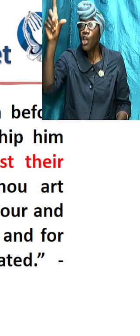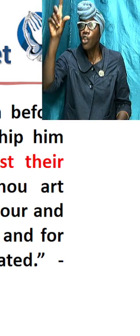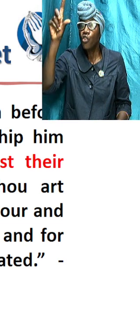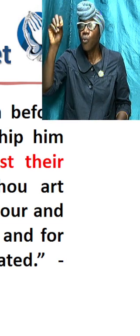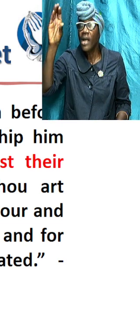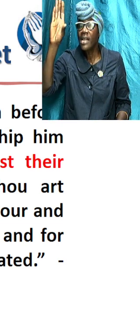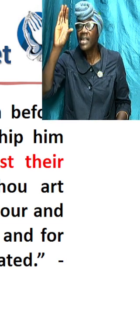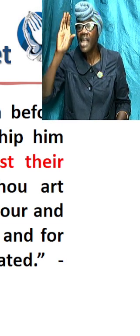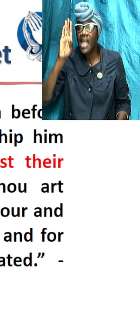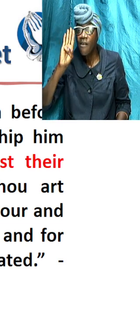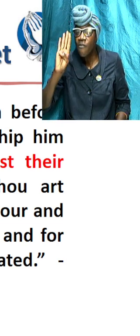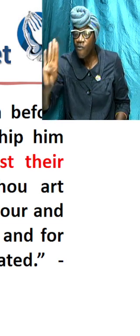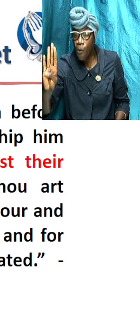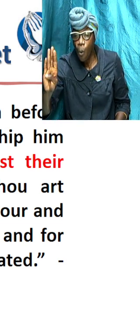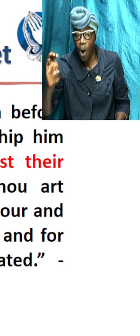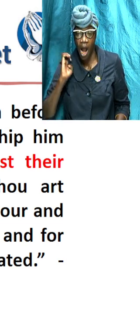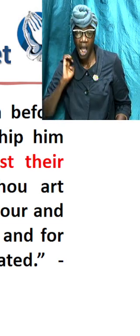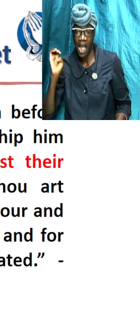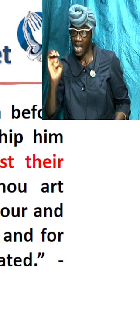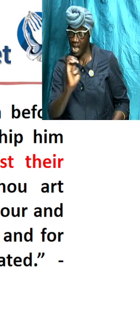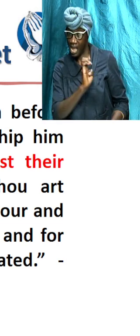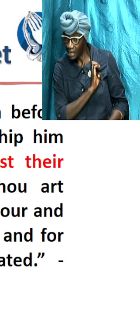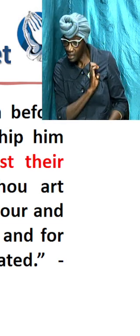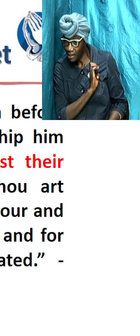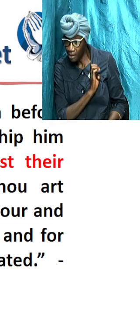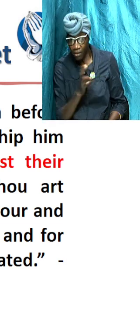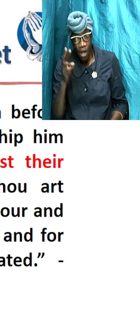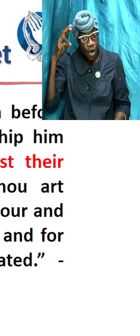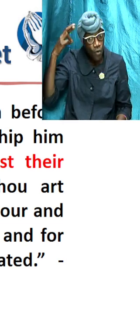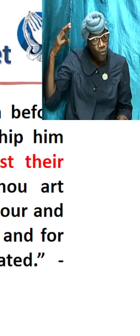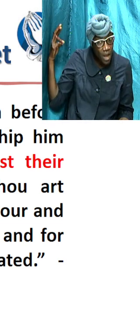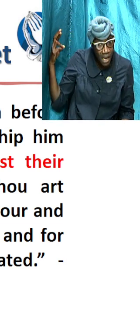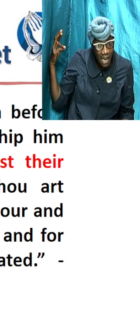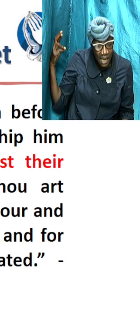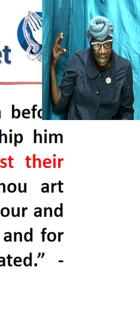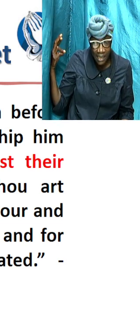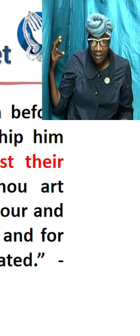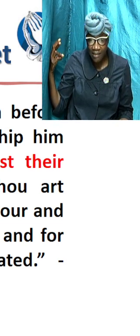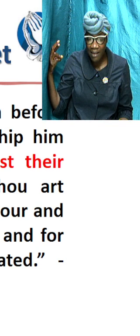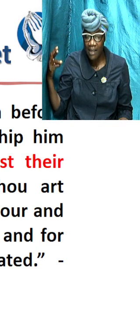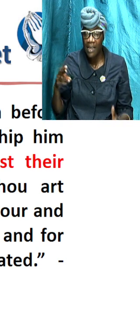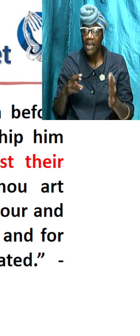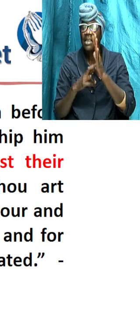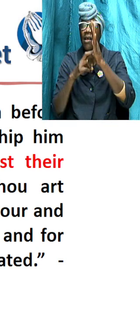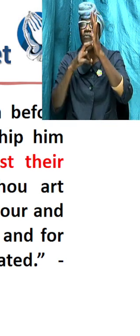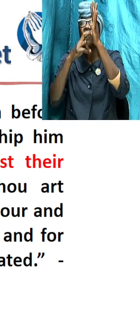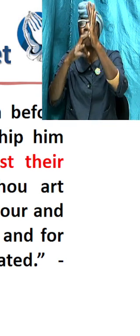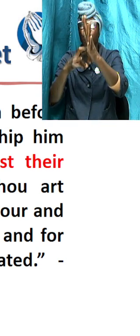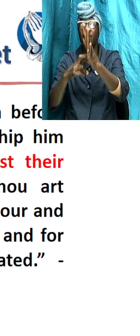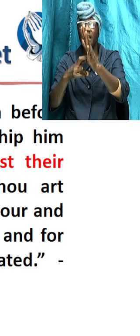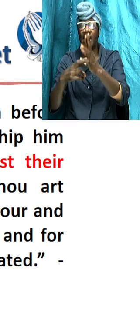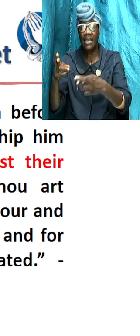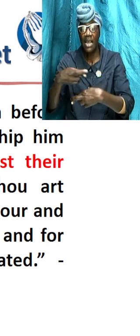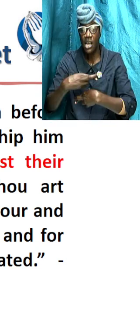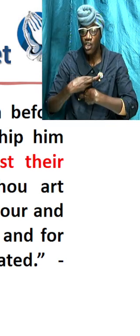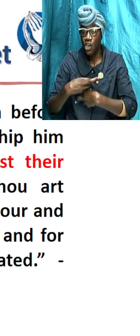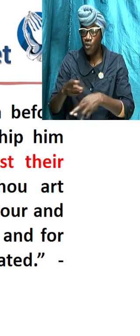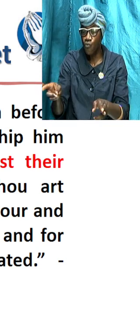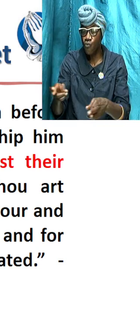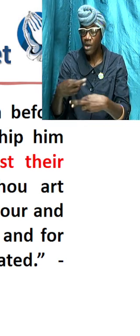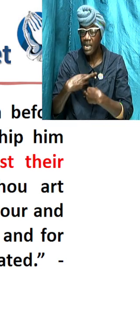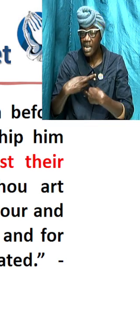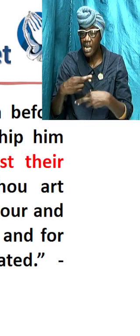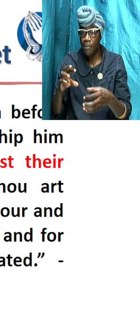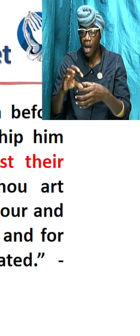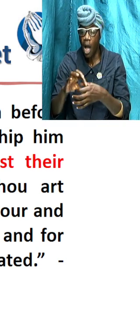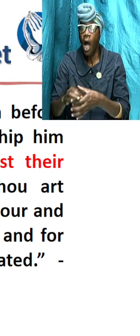theologians, or everybody who studied scriptures realized that the 24 elders represented the redeemed of God in